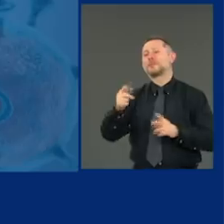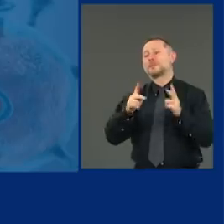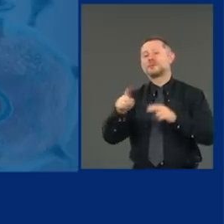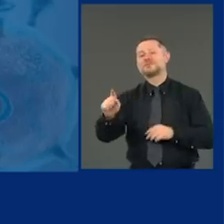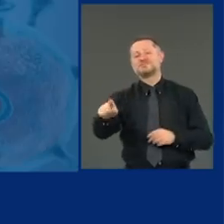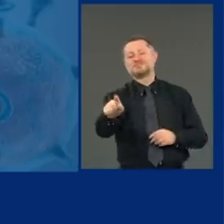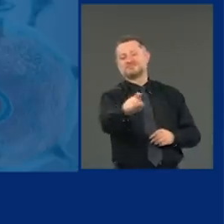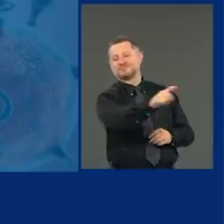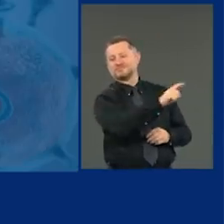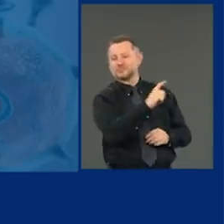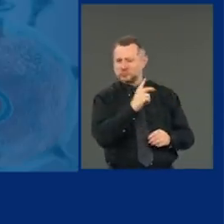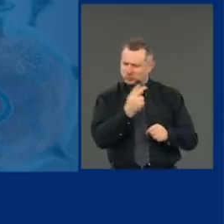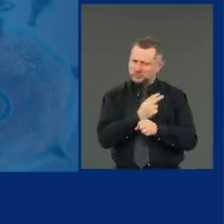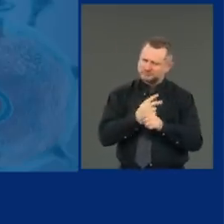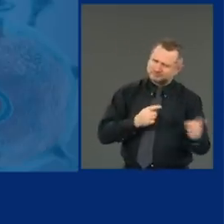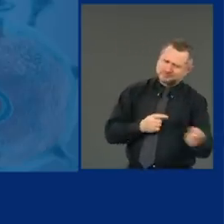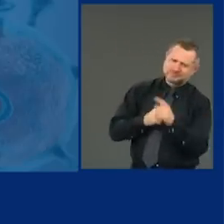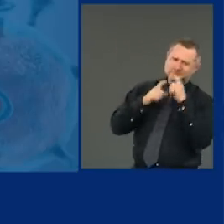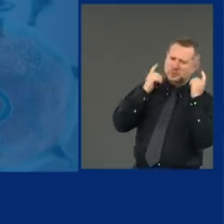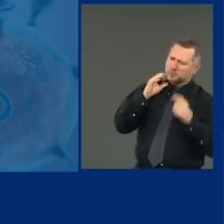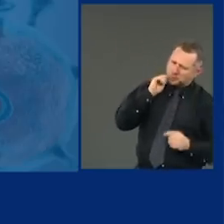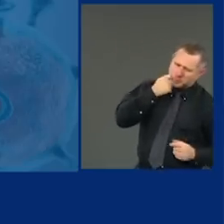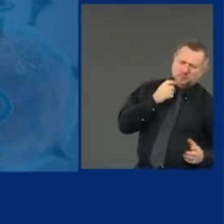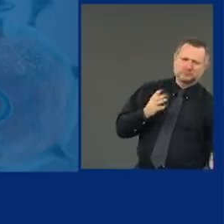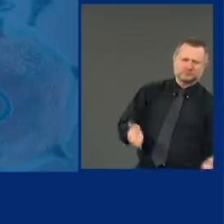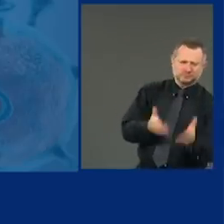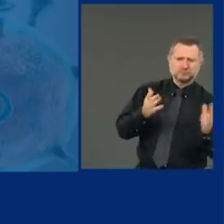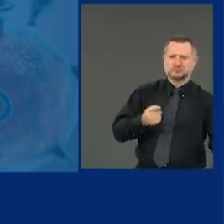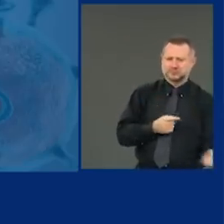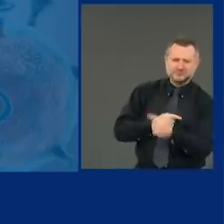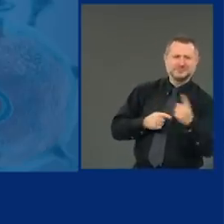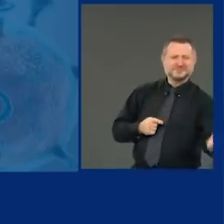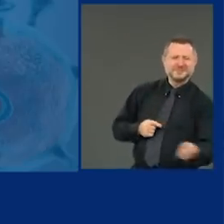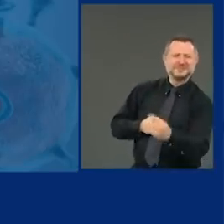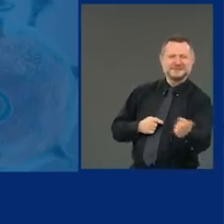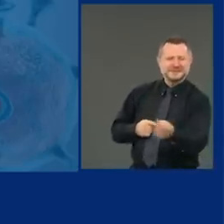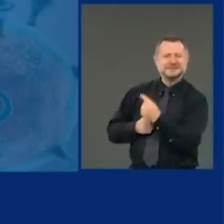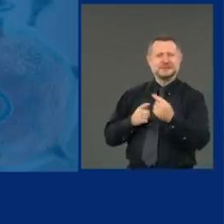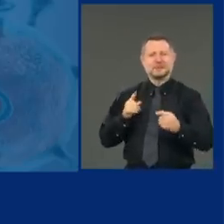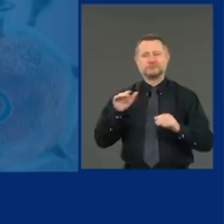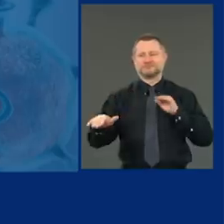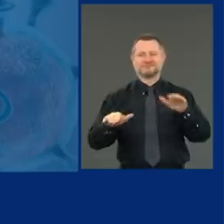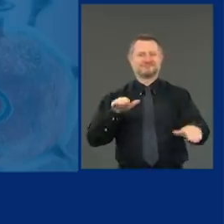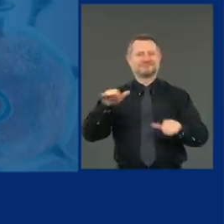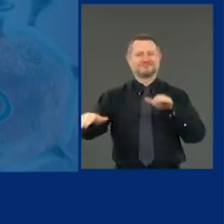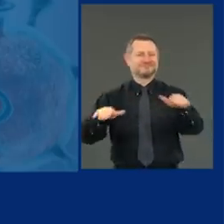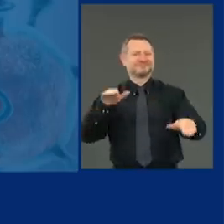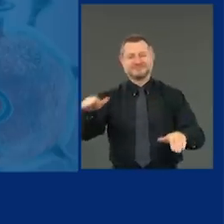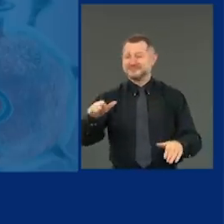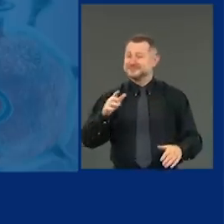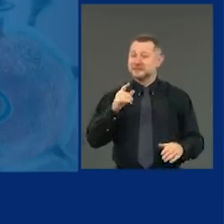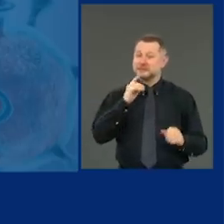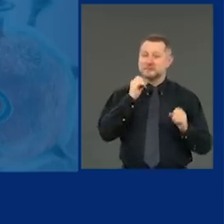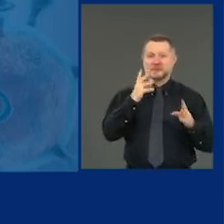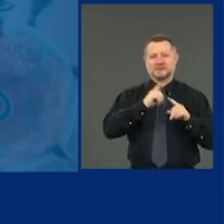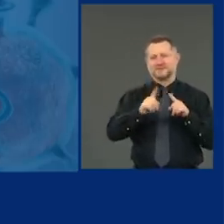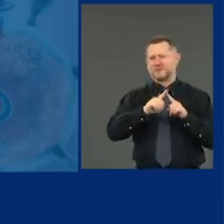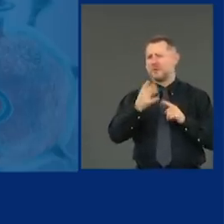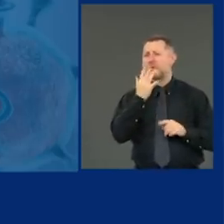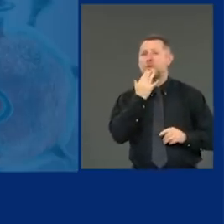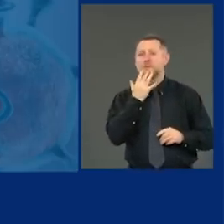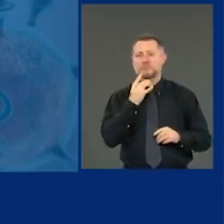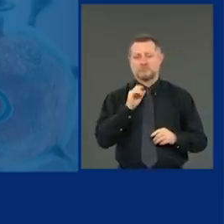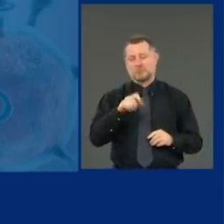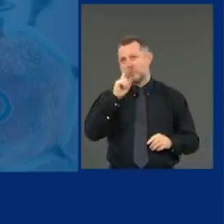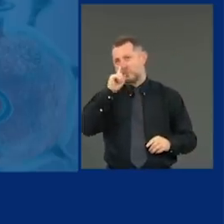is cool. You want to encourage people to do this. By the way, you have all sorts of color masks. You don't have to have a boring mask like